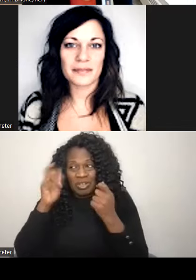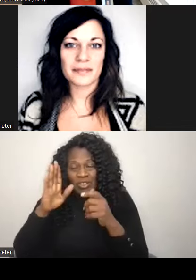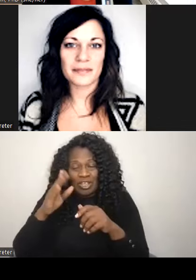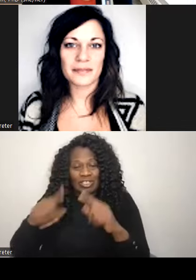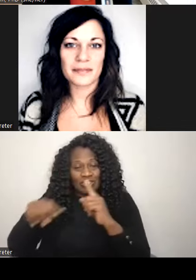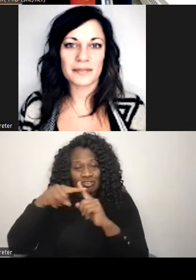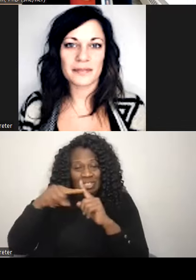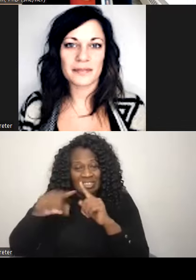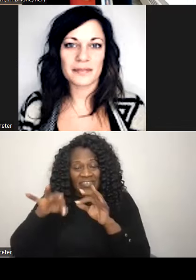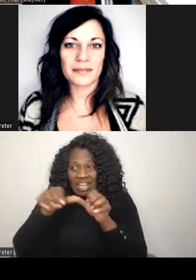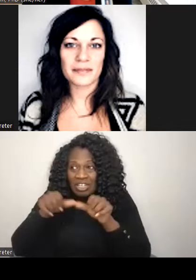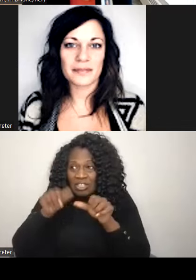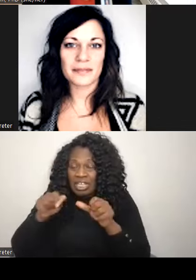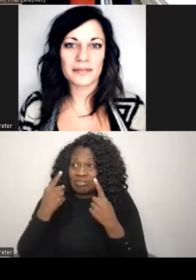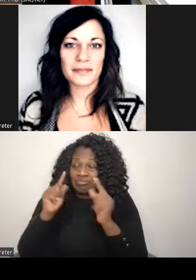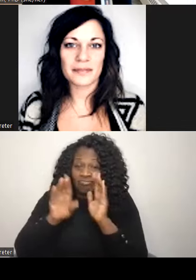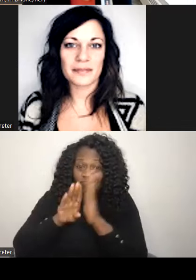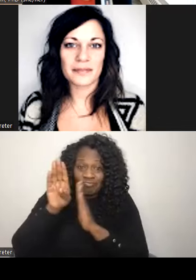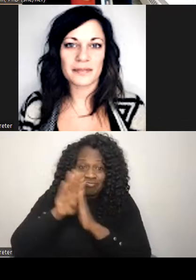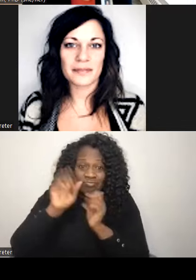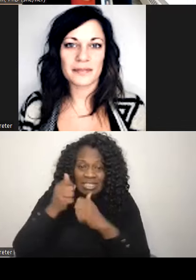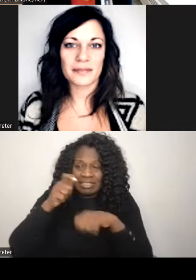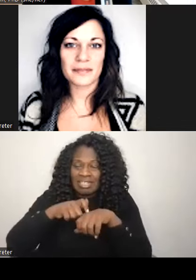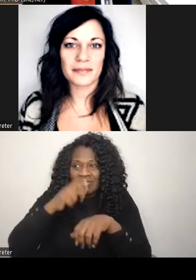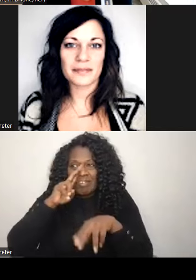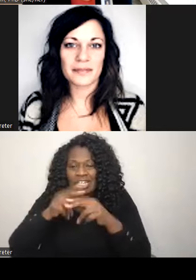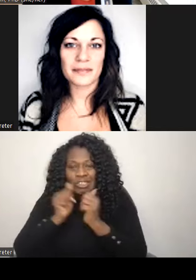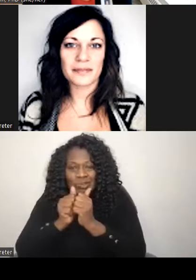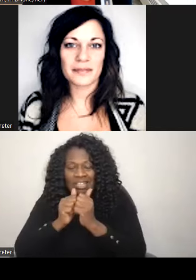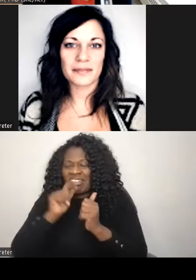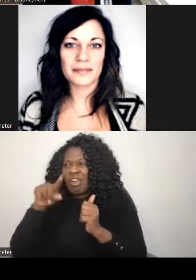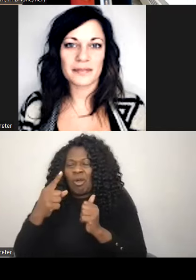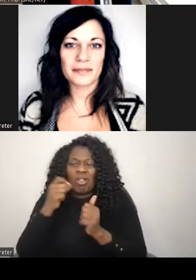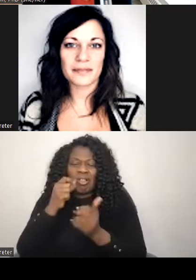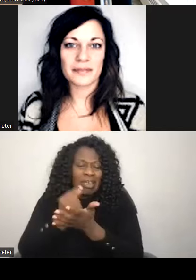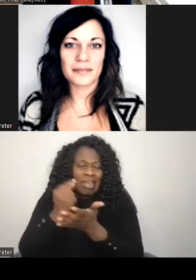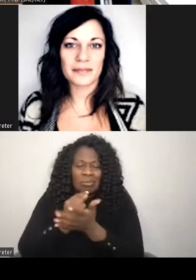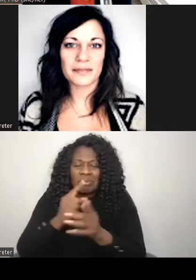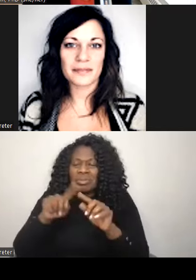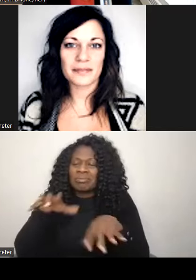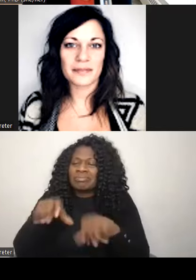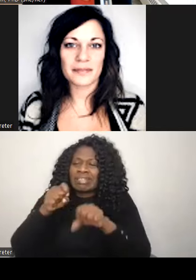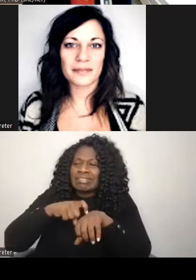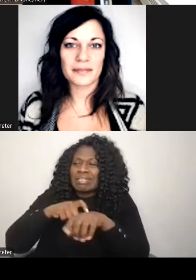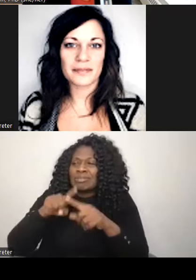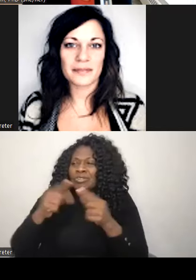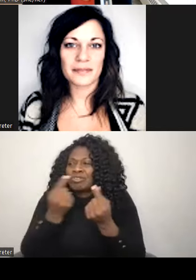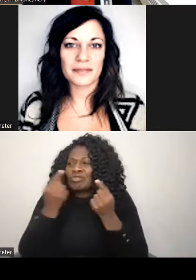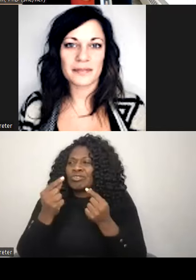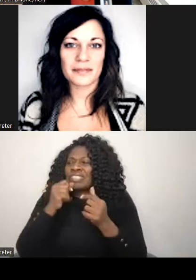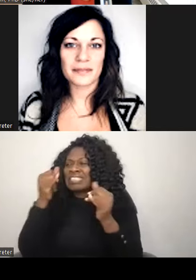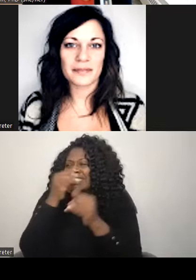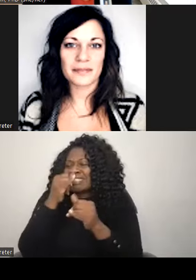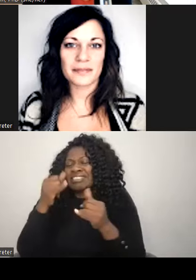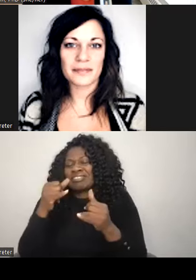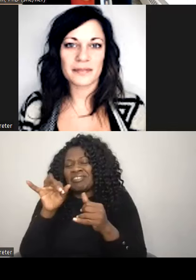and finding areas where they can succeed, making time for fun together, not just therapies, but also making time to just do things that are silly and